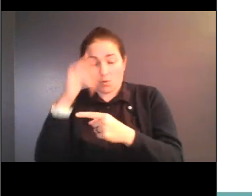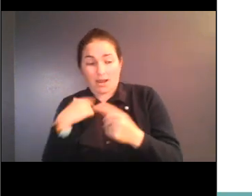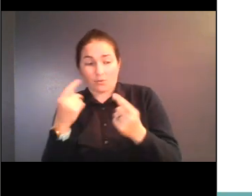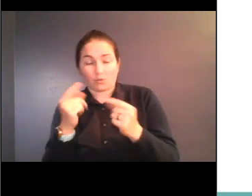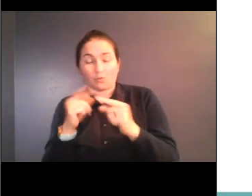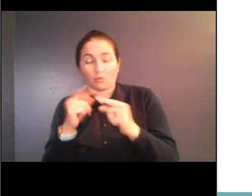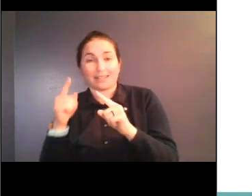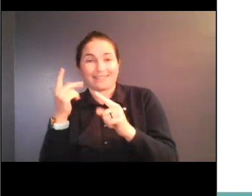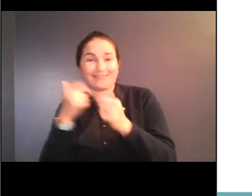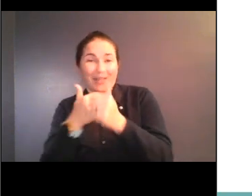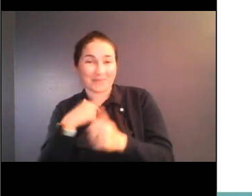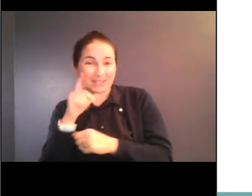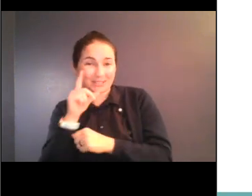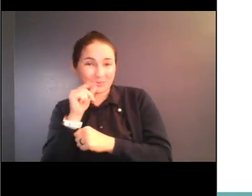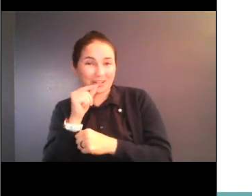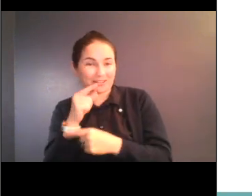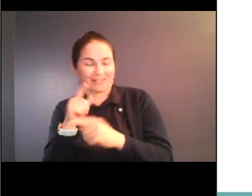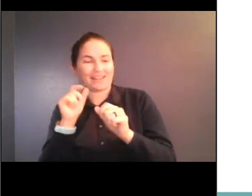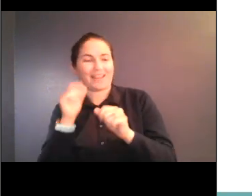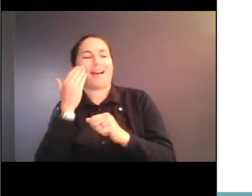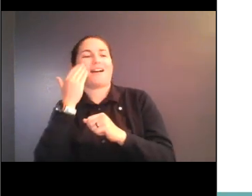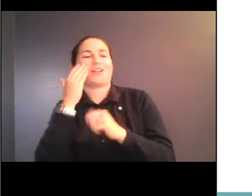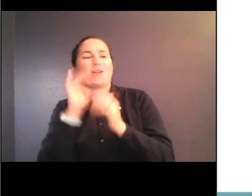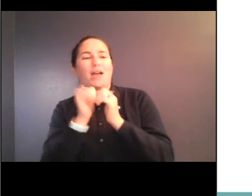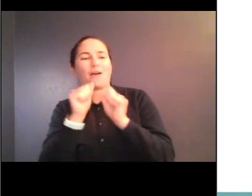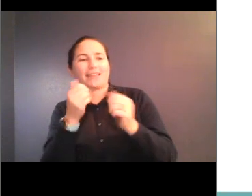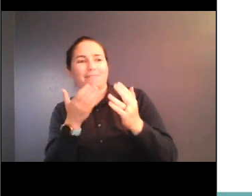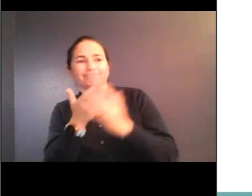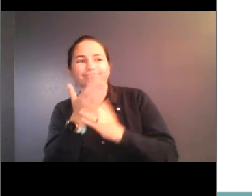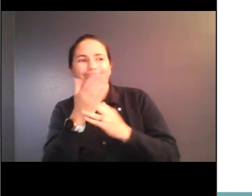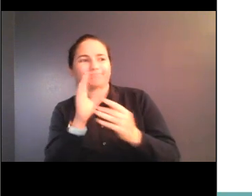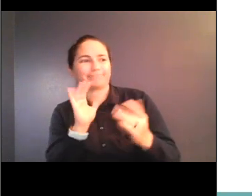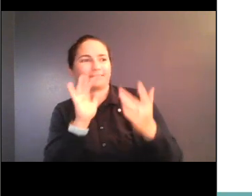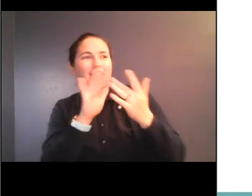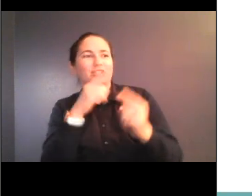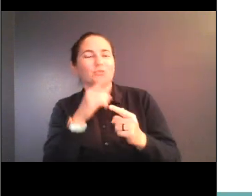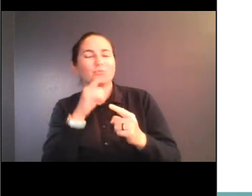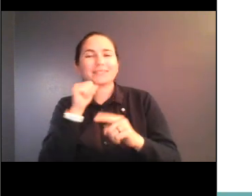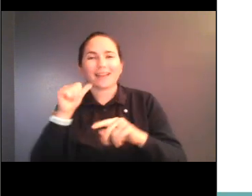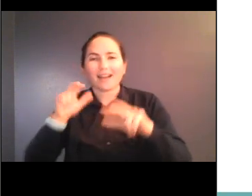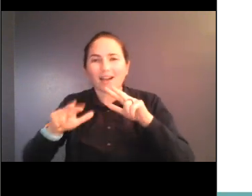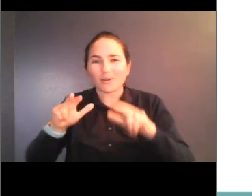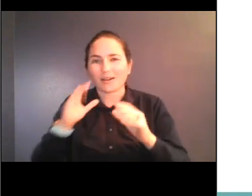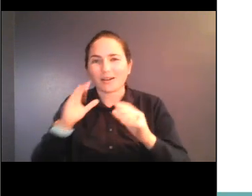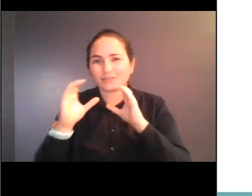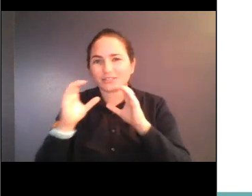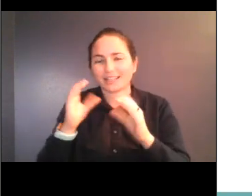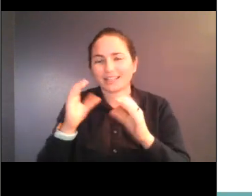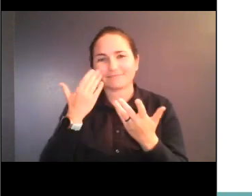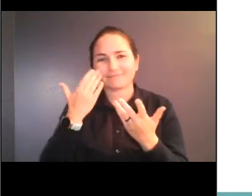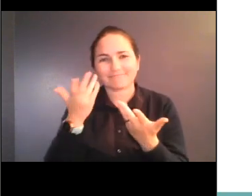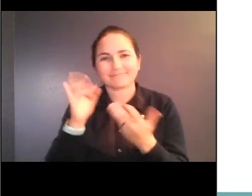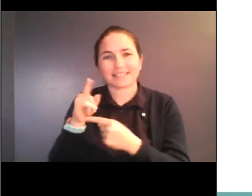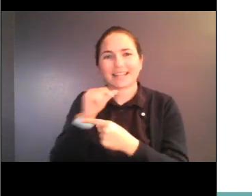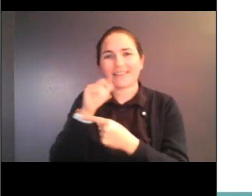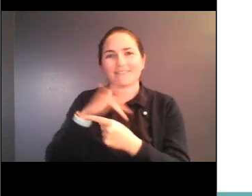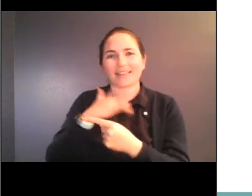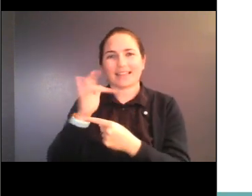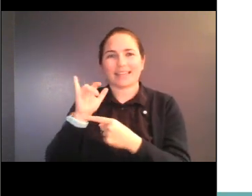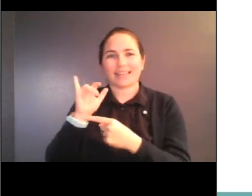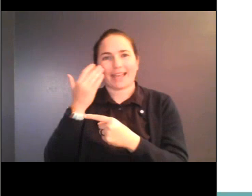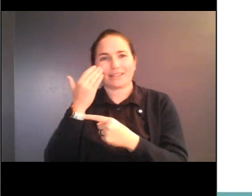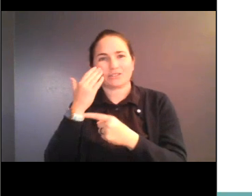he followed me on Twitter, it gave him a point of entry, and we had something to talk about and didn't have an awkward conversation. That was just, you know, he didn't feel like he had to put me out